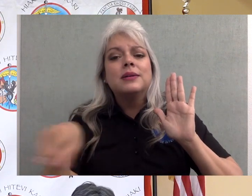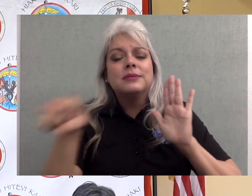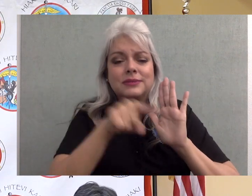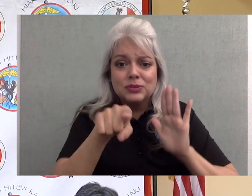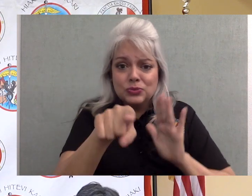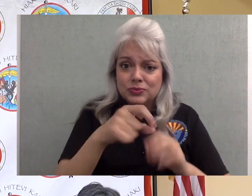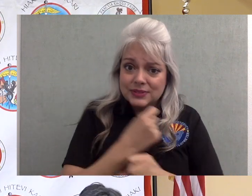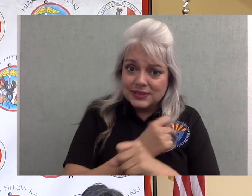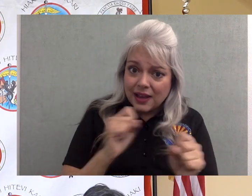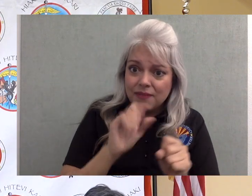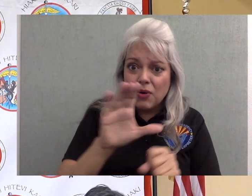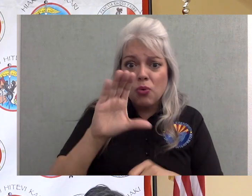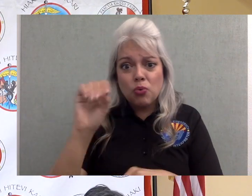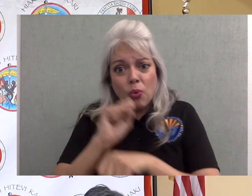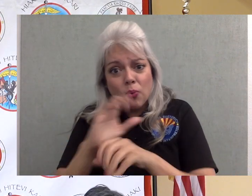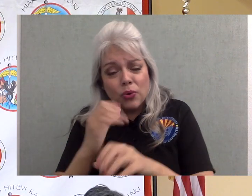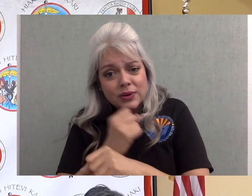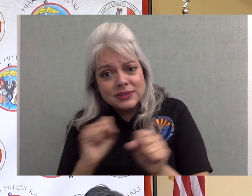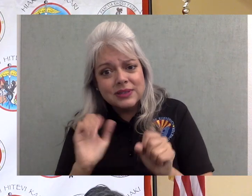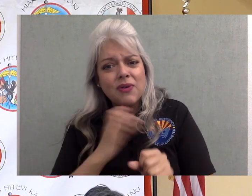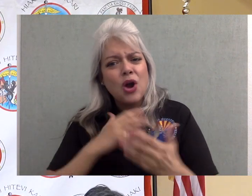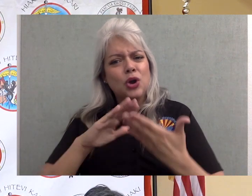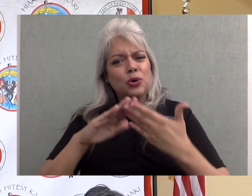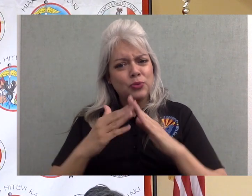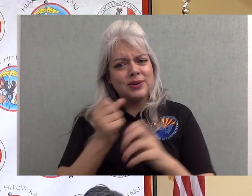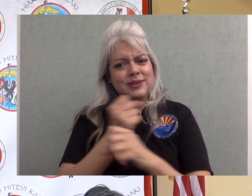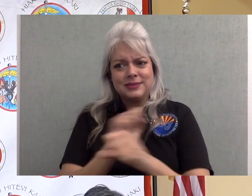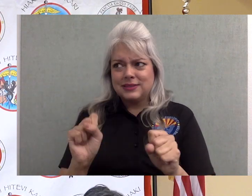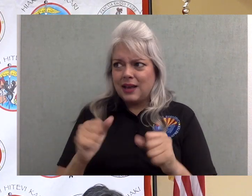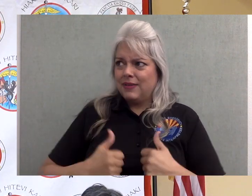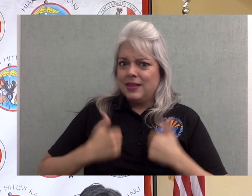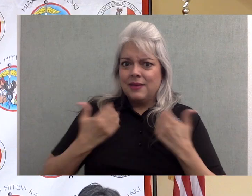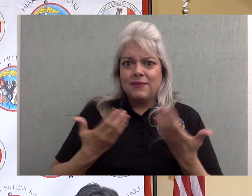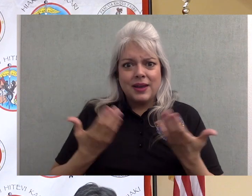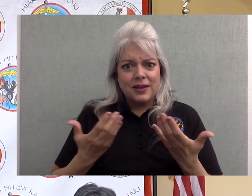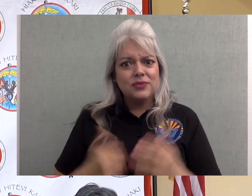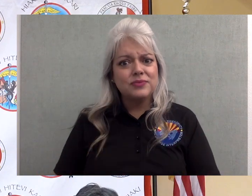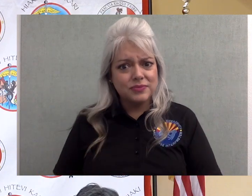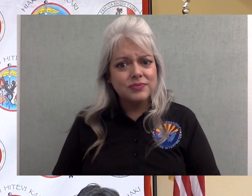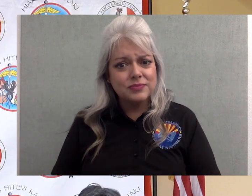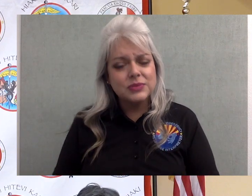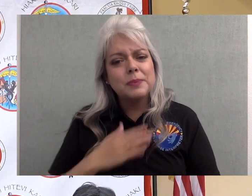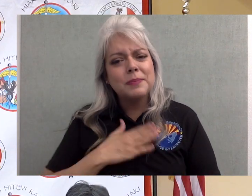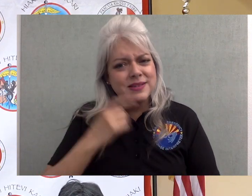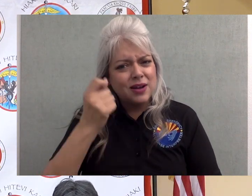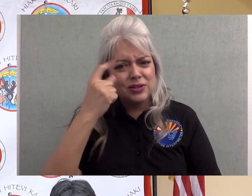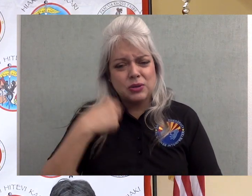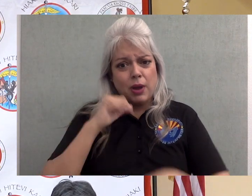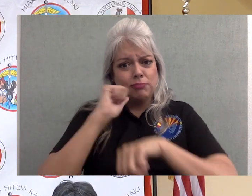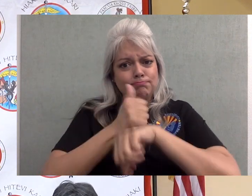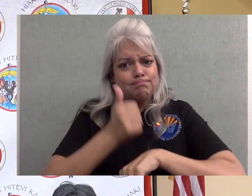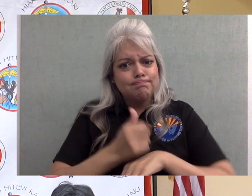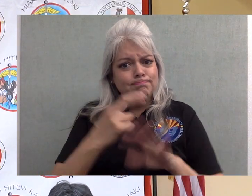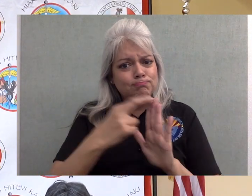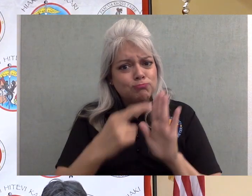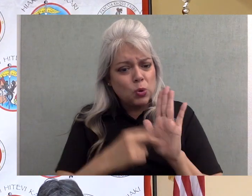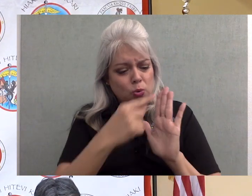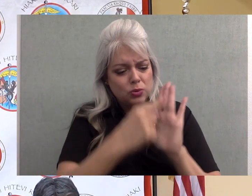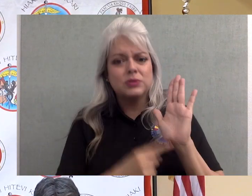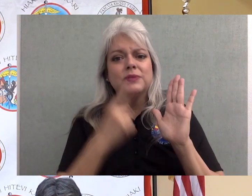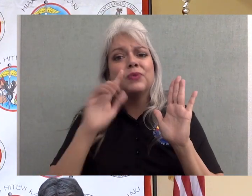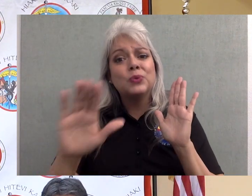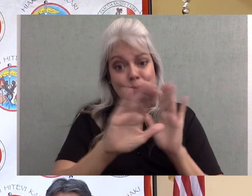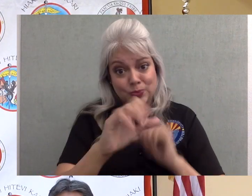safe, and to make our community a safe place to live and to work. So please understand, all this is done for